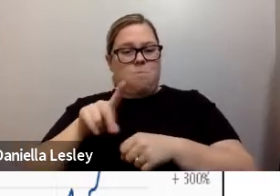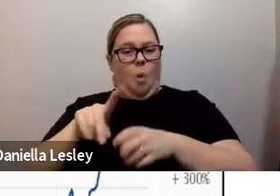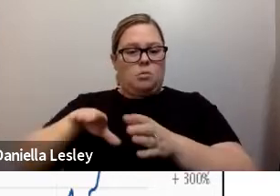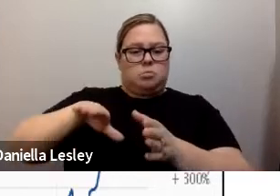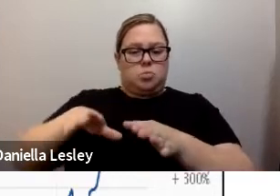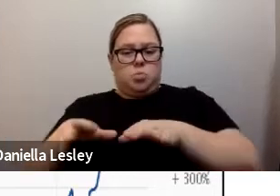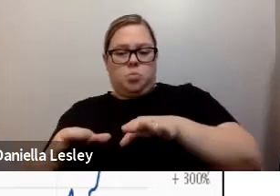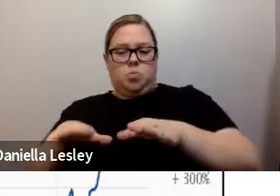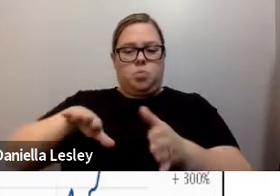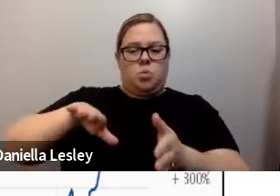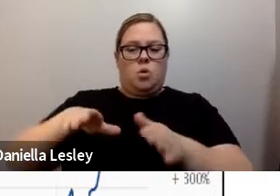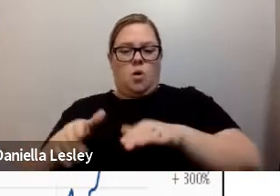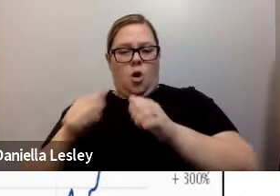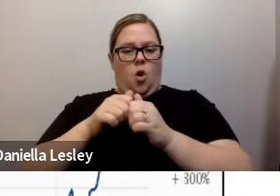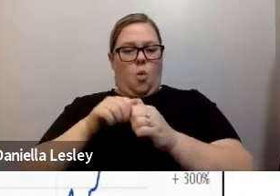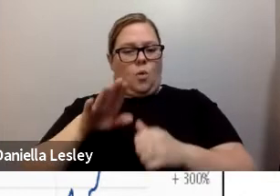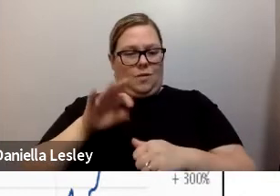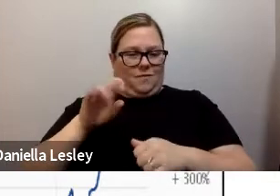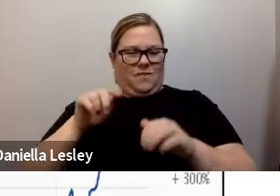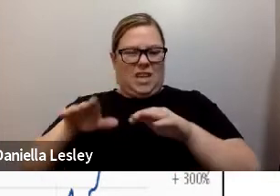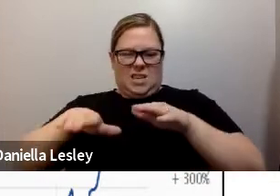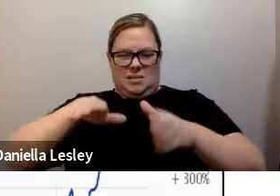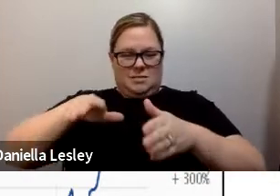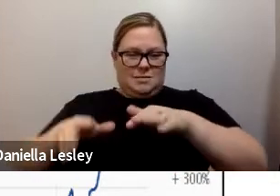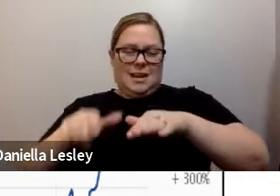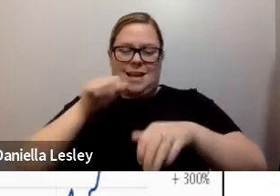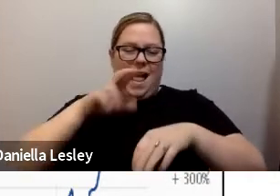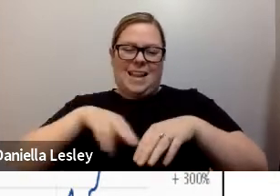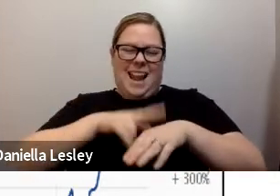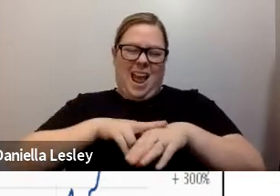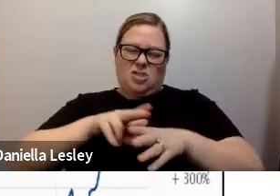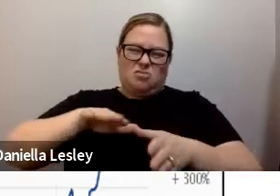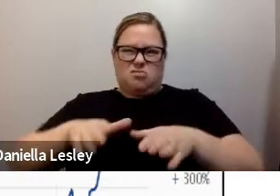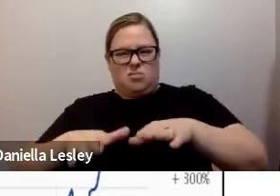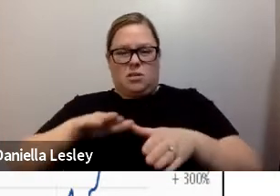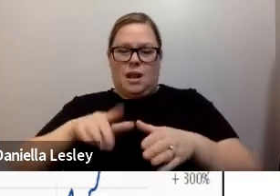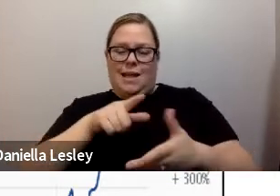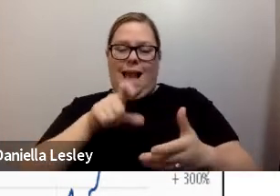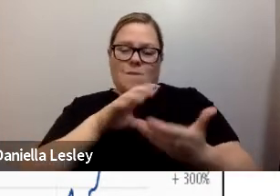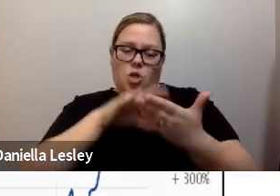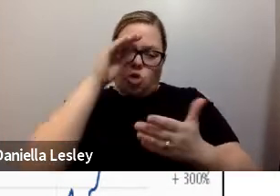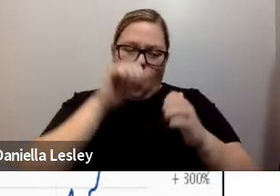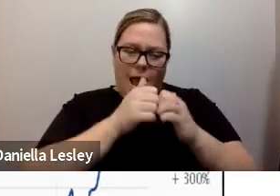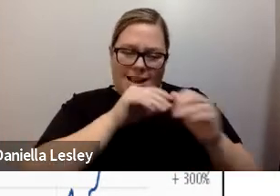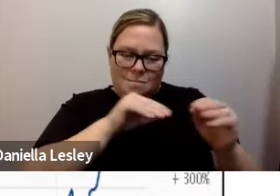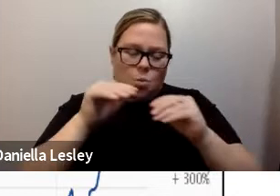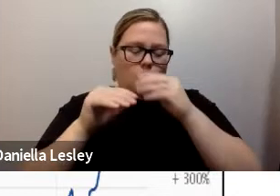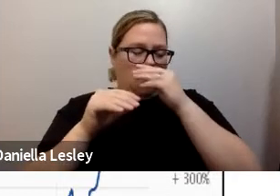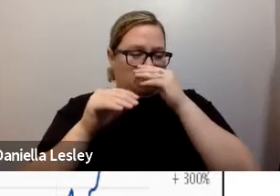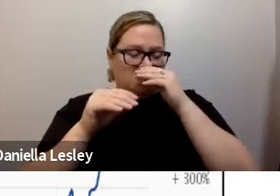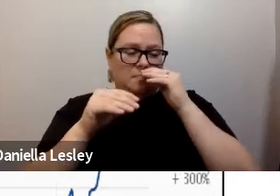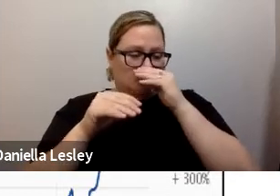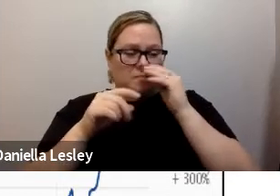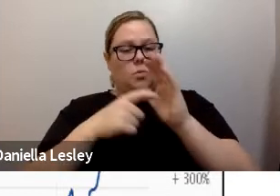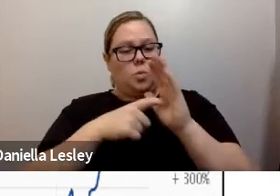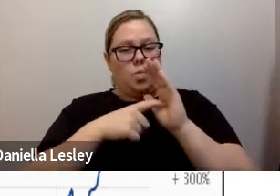your feet. And it's not a natural movement, I would say. It's kind of a learned movement and requires some really fine motor